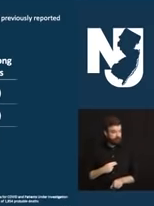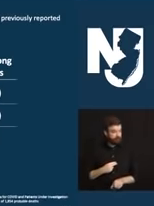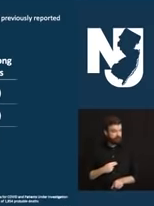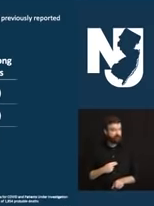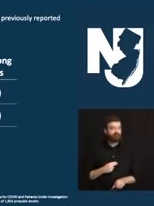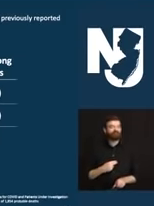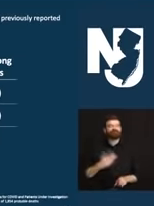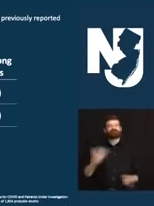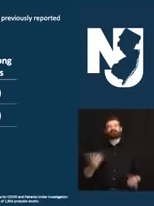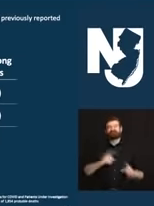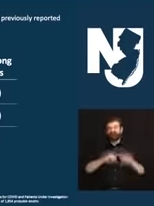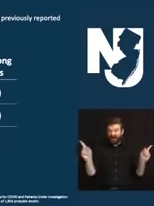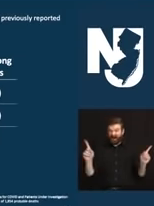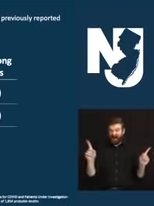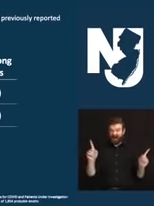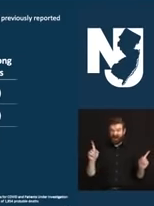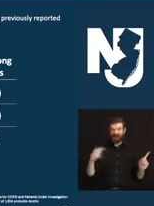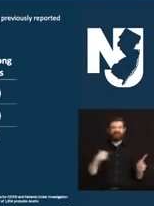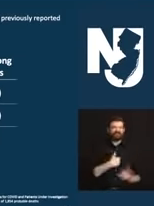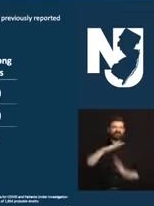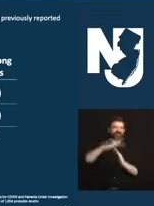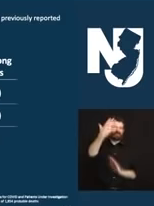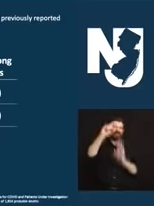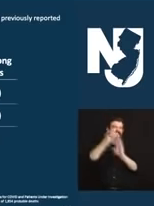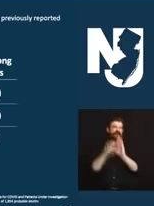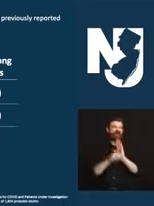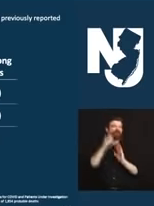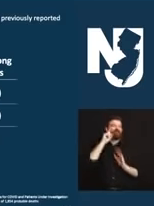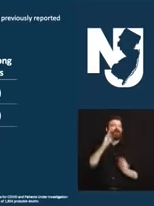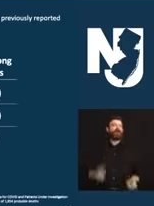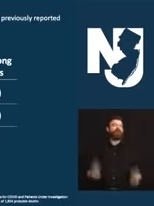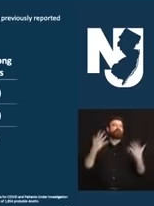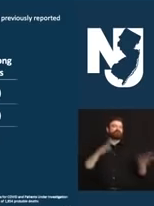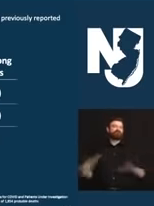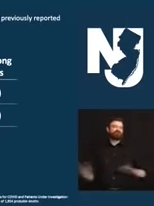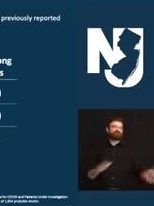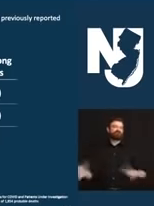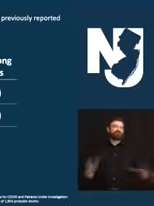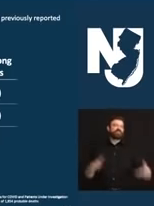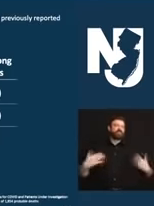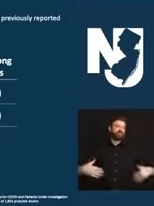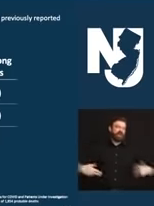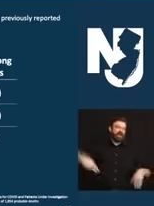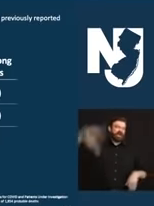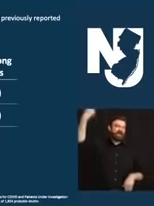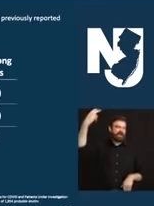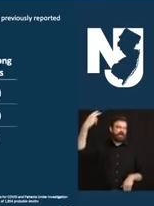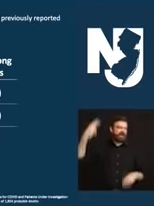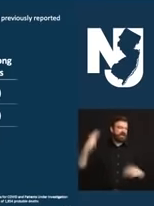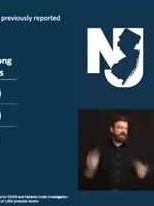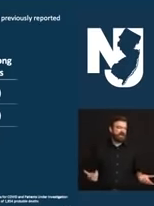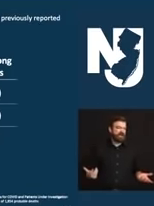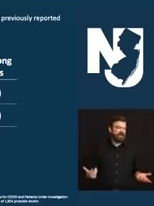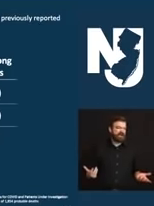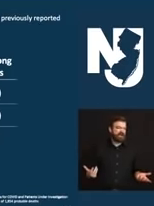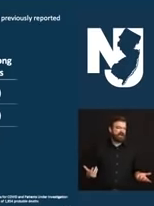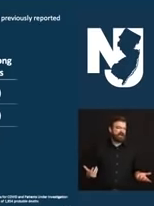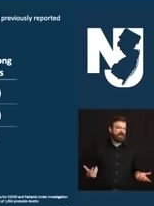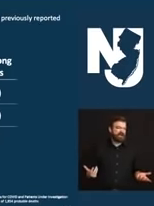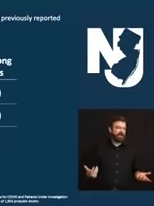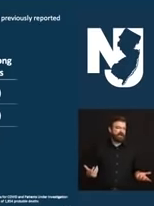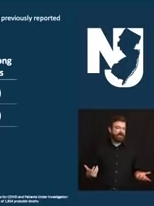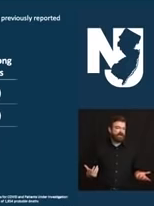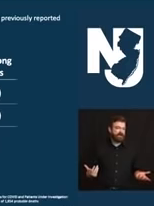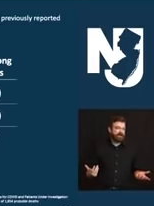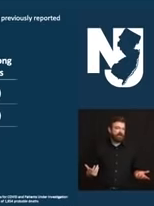the loss of life. As we've said before, this is a trailing indicator, but our job here is to save every life